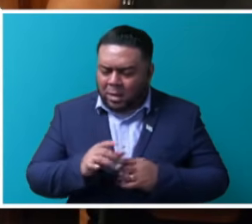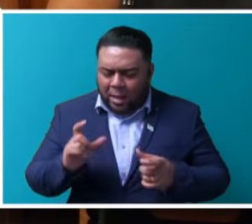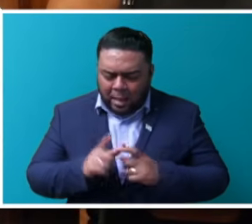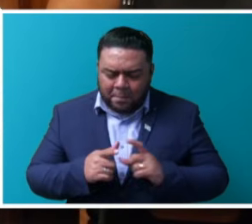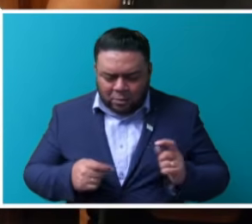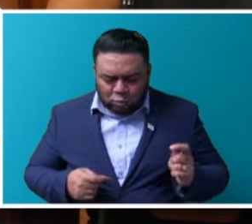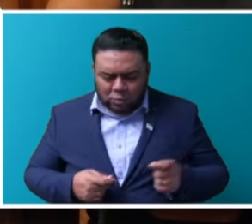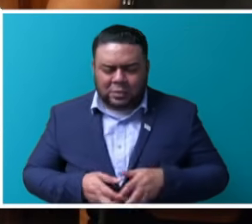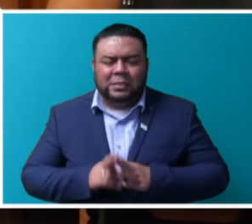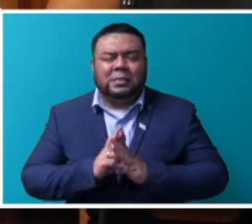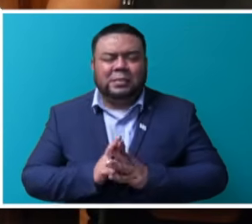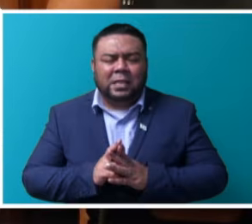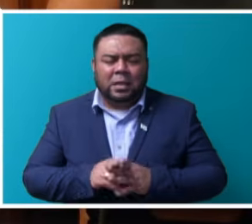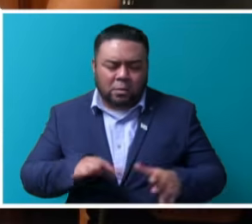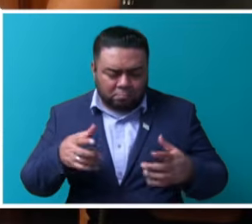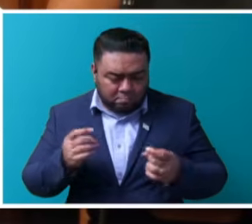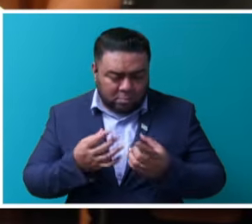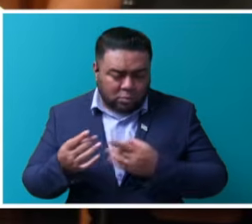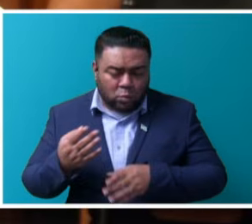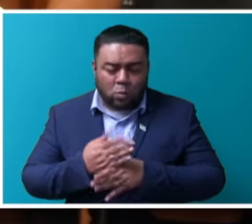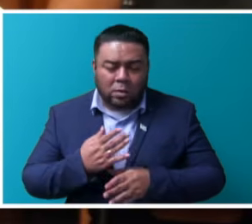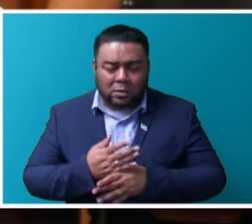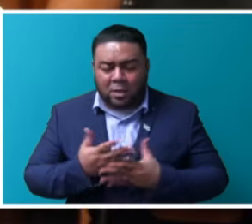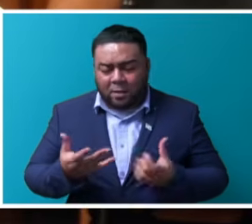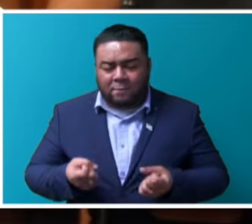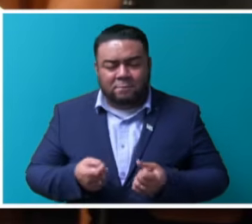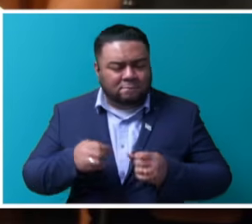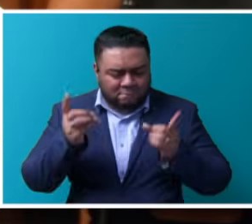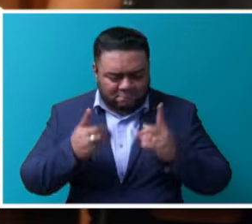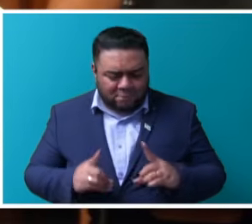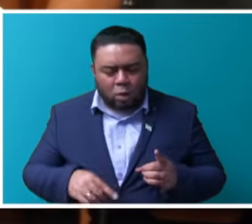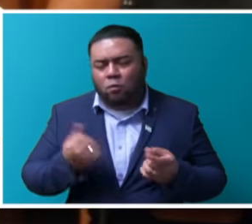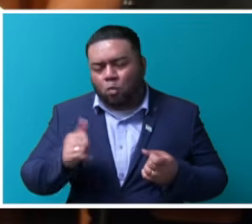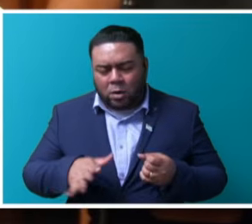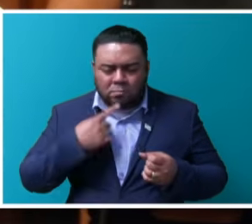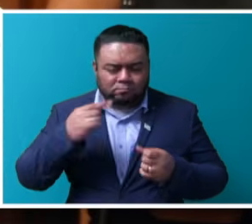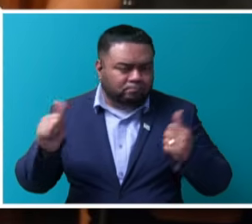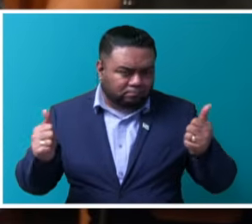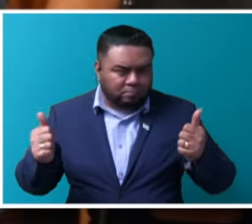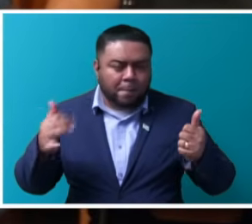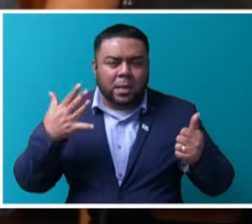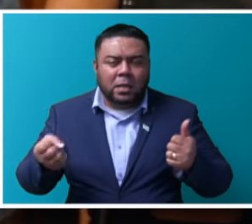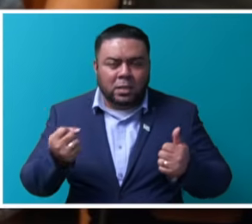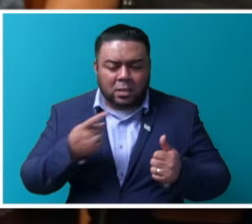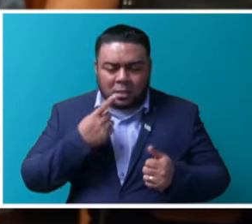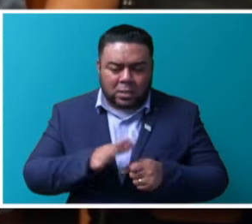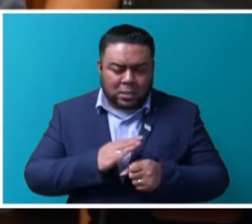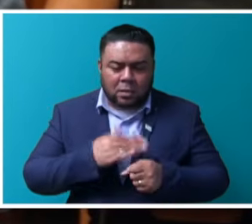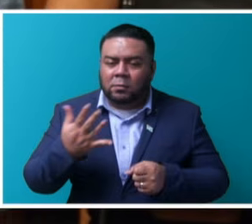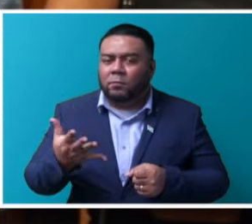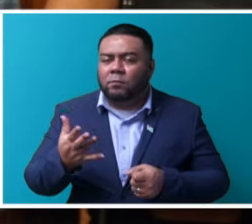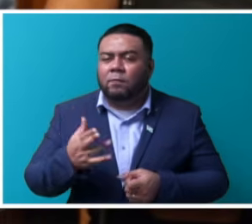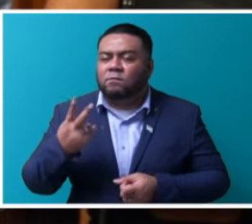resilience. Preparatory works, including detailed engineering designs, have already been completed, making this project ready for execution in the first half